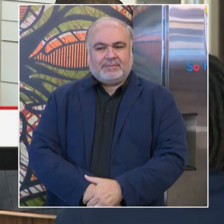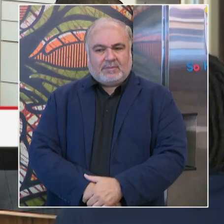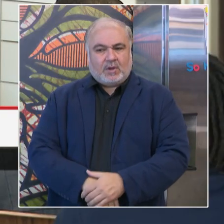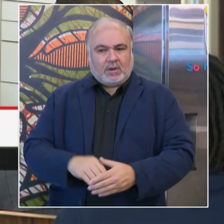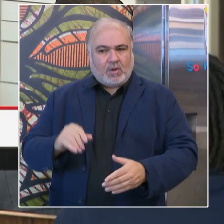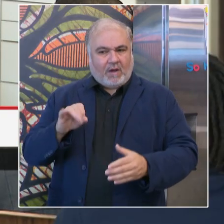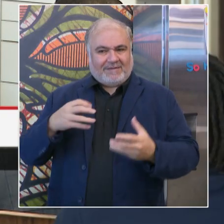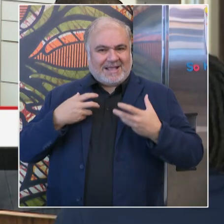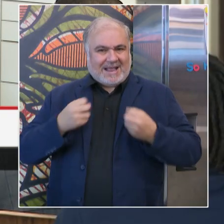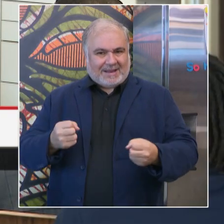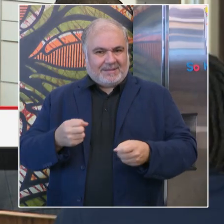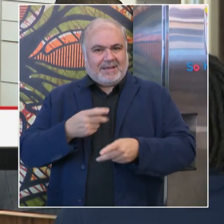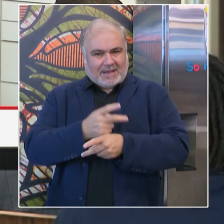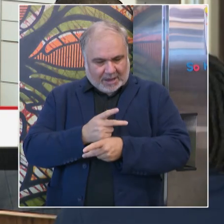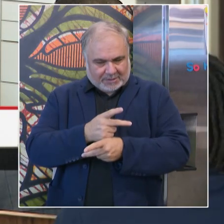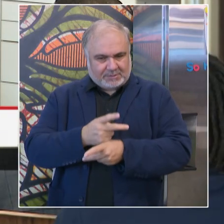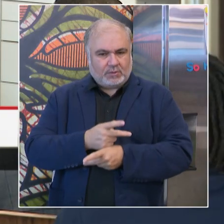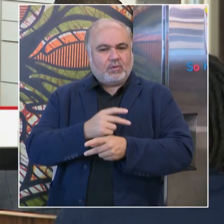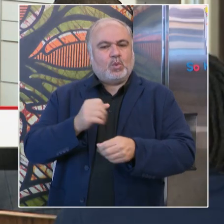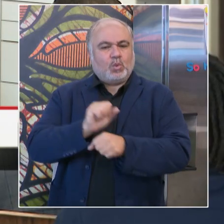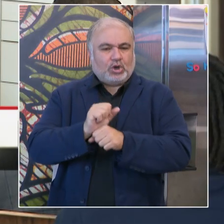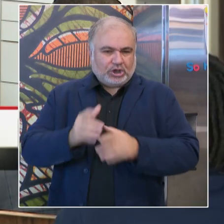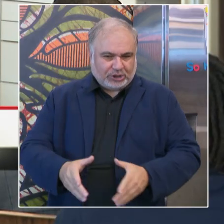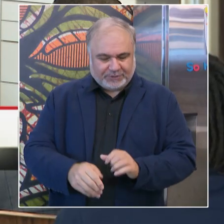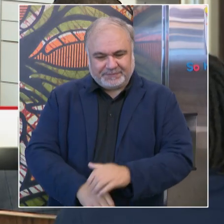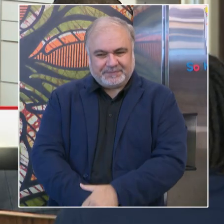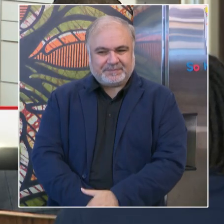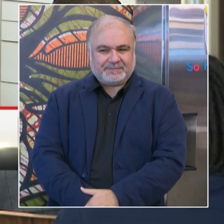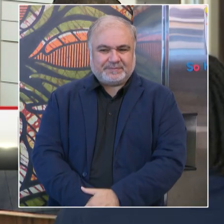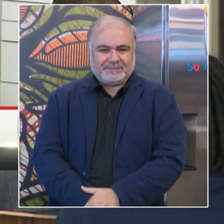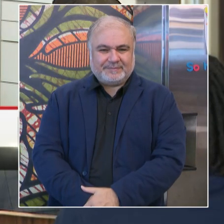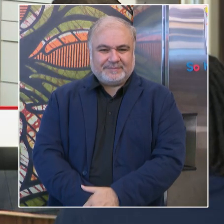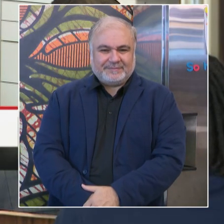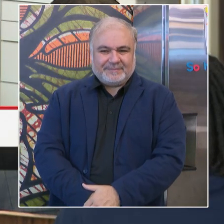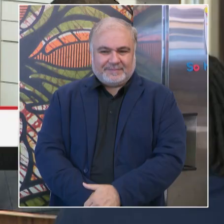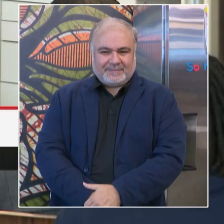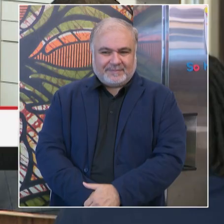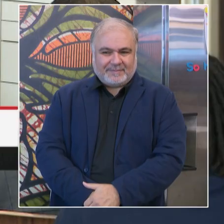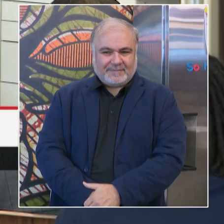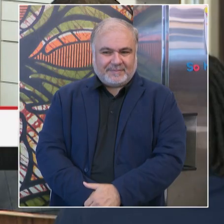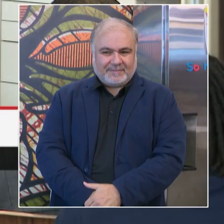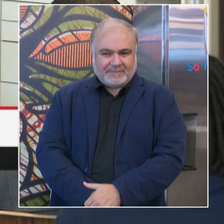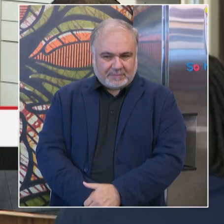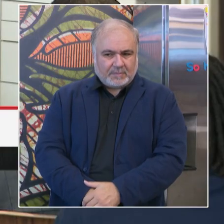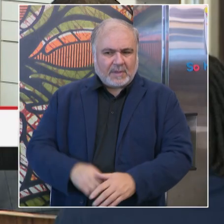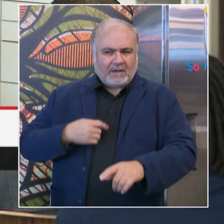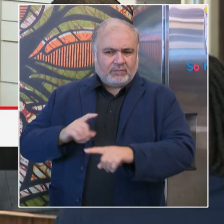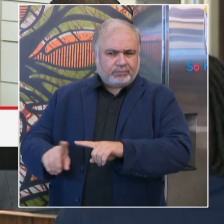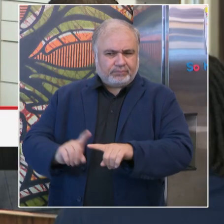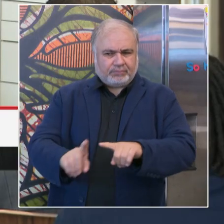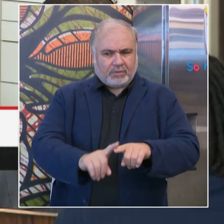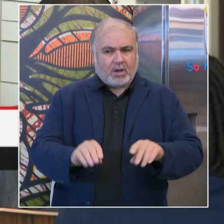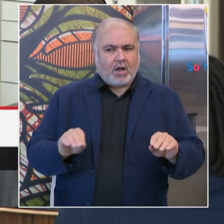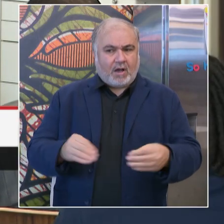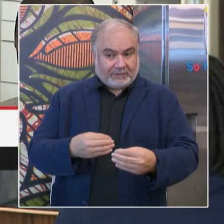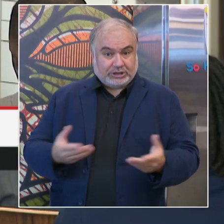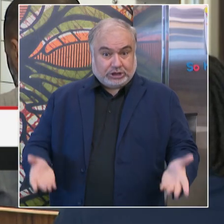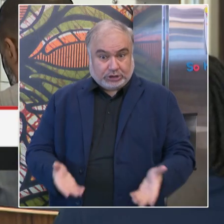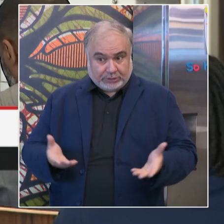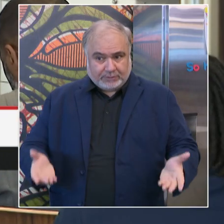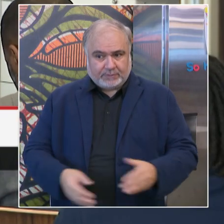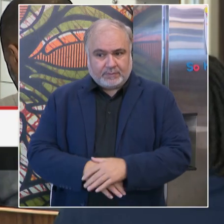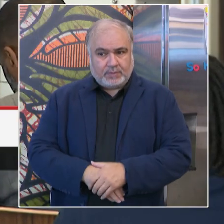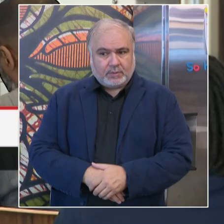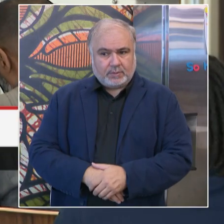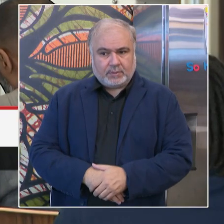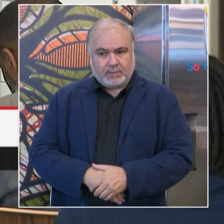excited to collaborate with the Deputy Mayor for Education, the Office of the State Superintendent on the DC HEAL initiative, along with the